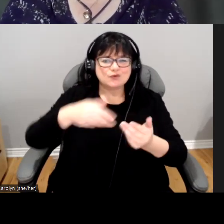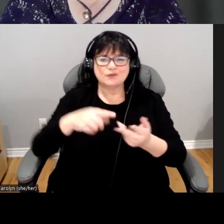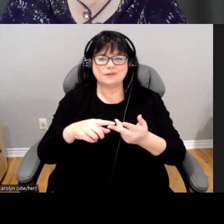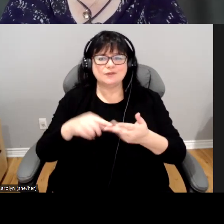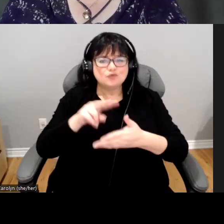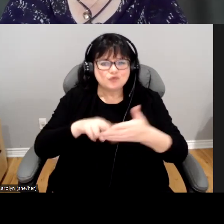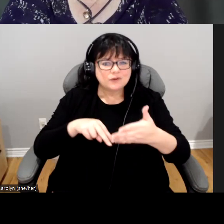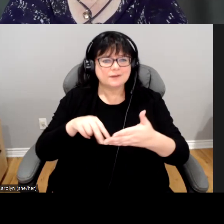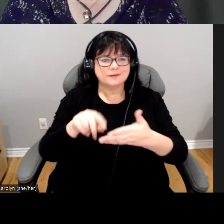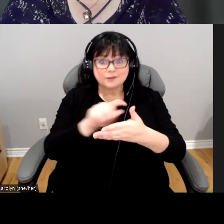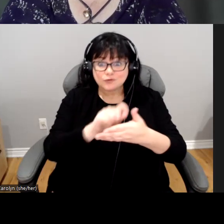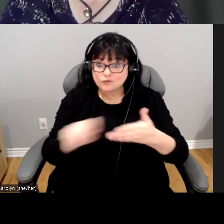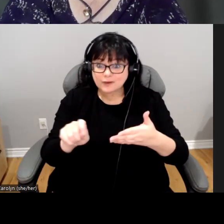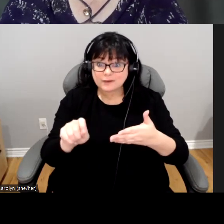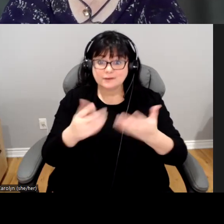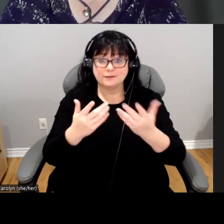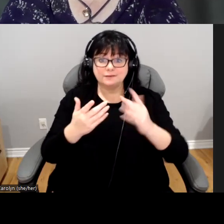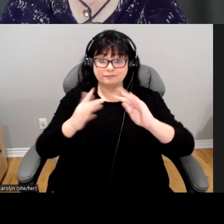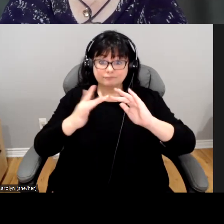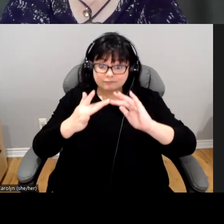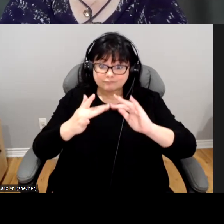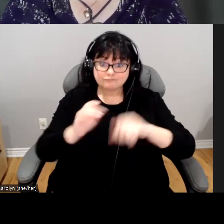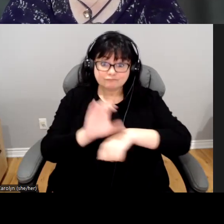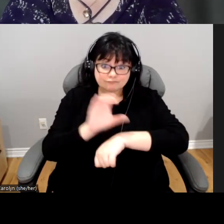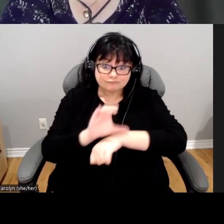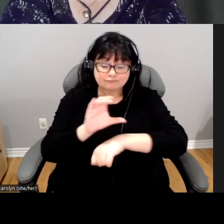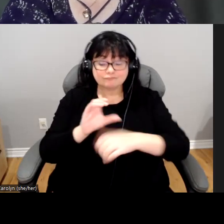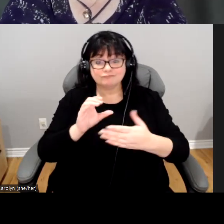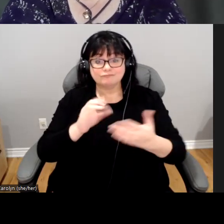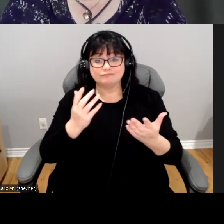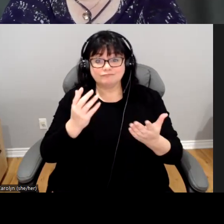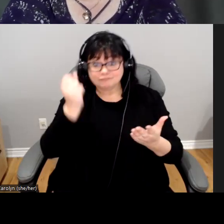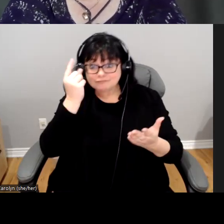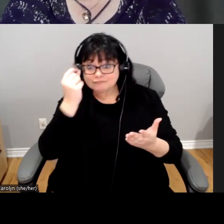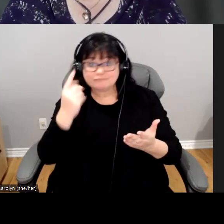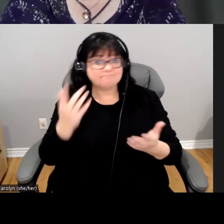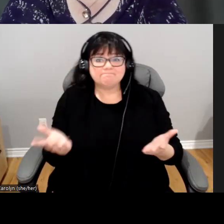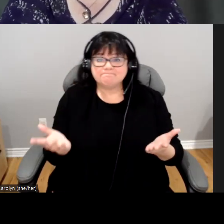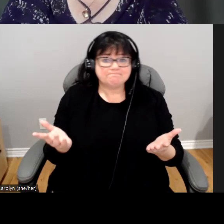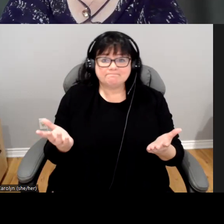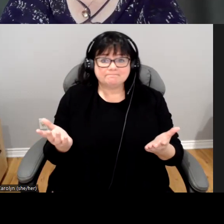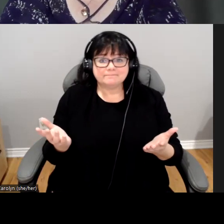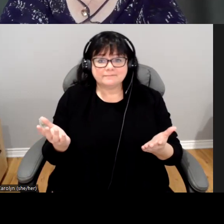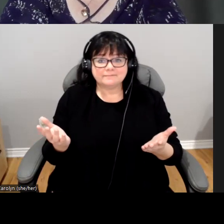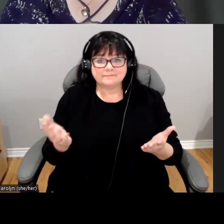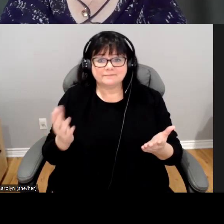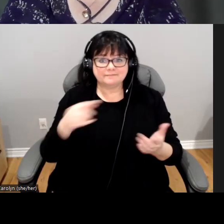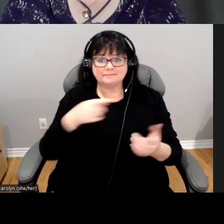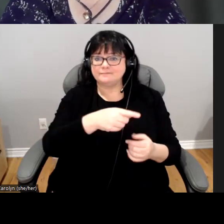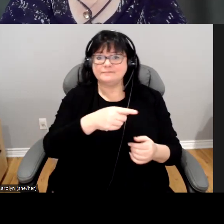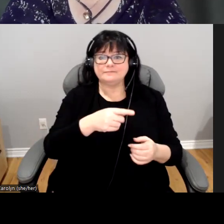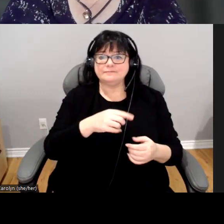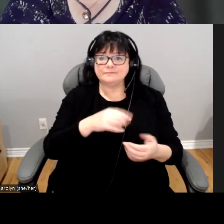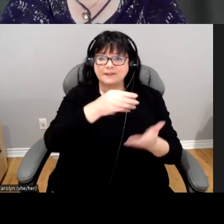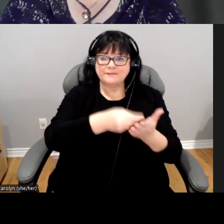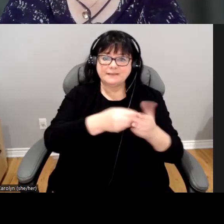comprehension, and looking at getting them back into the labor force as quickly as possible because their funding's riding